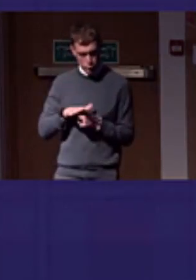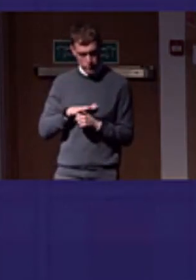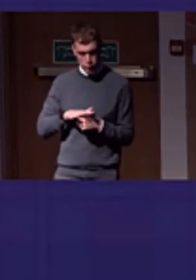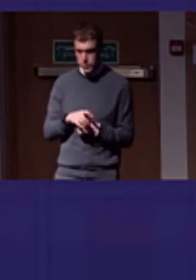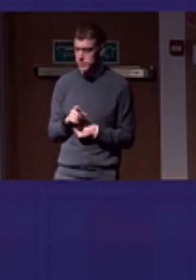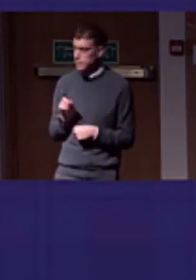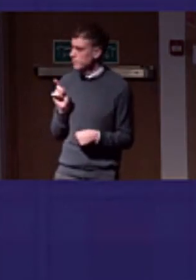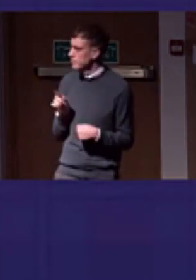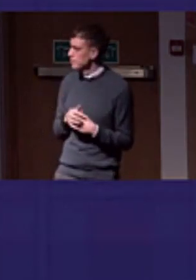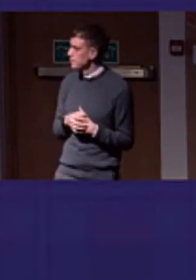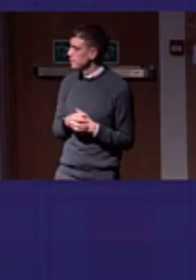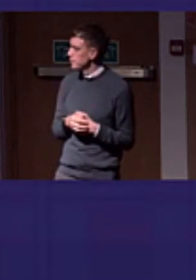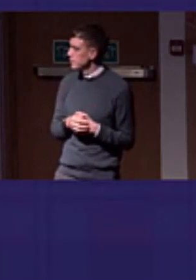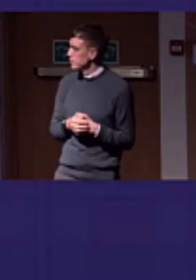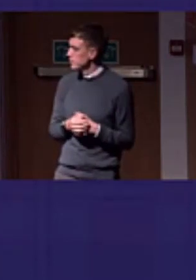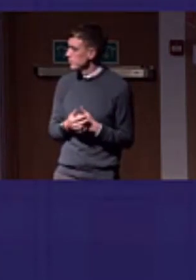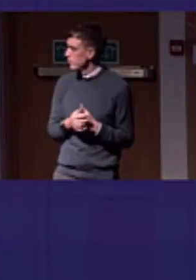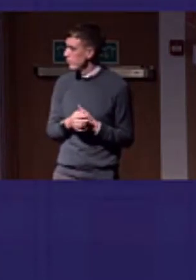That means